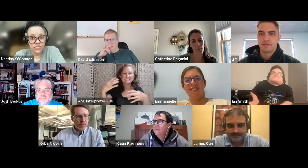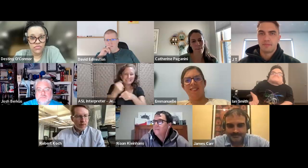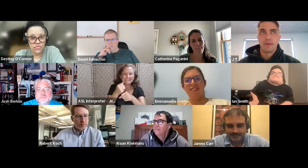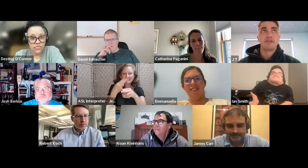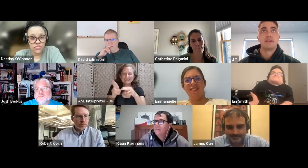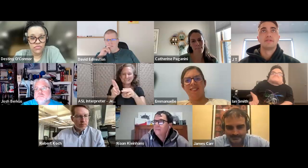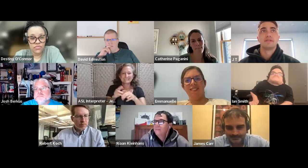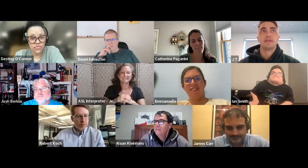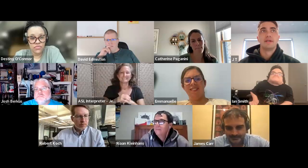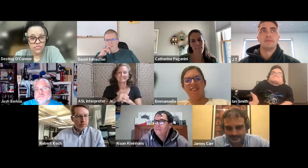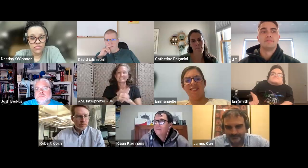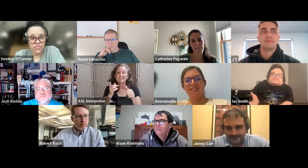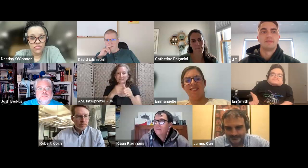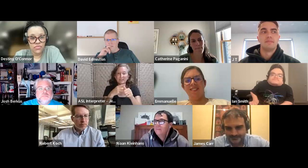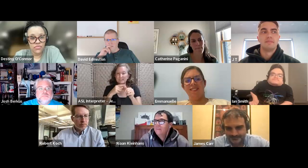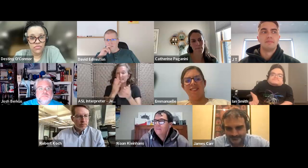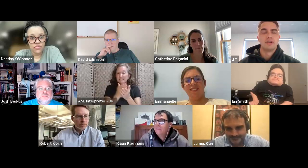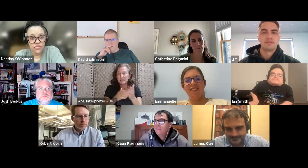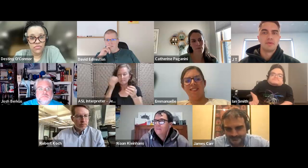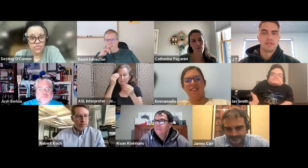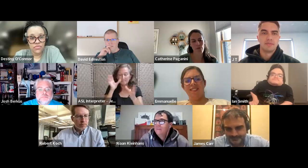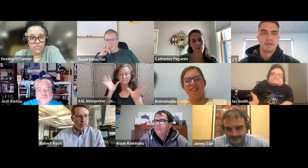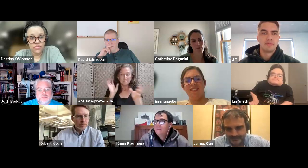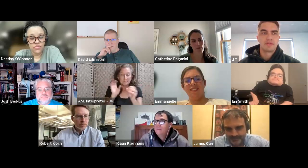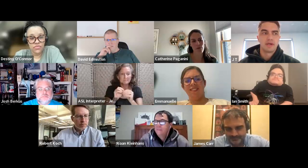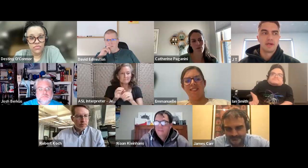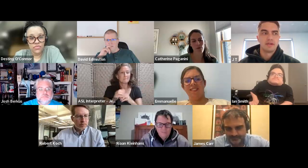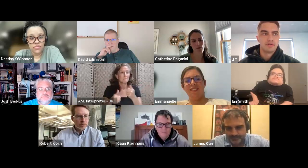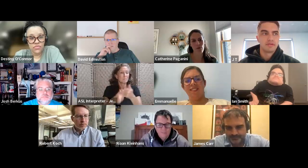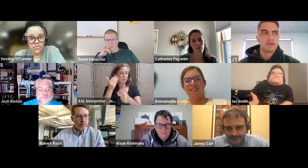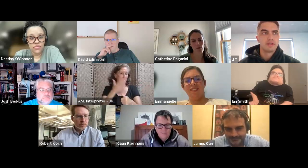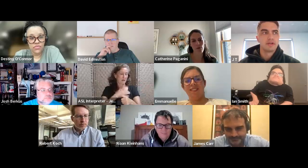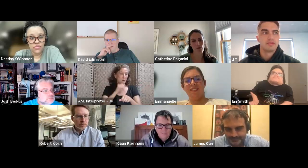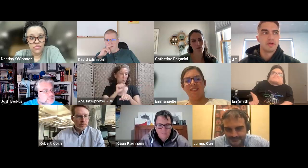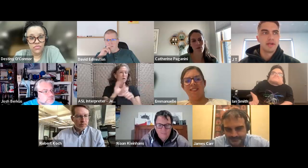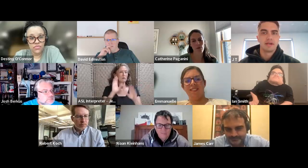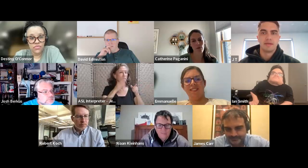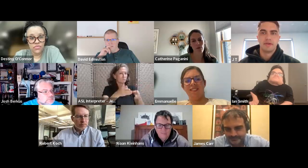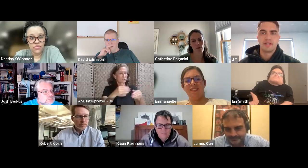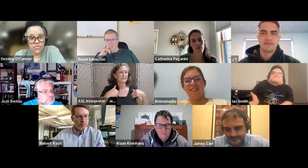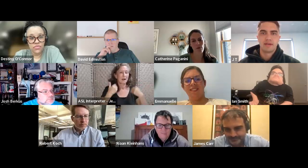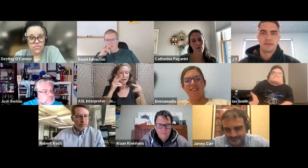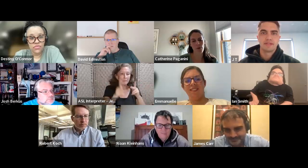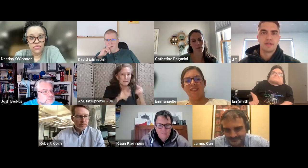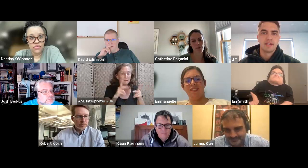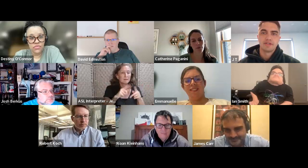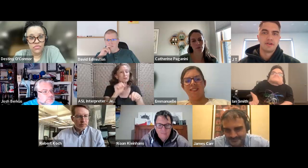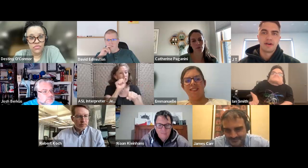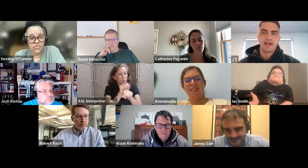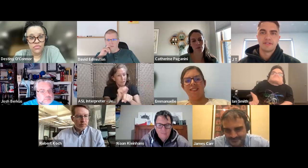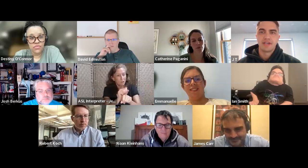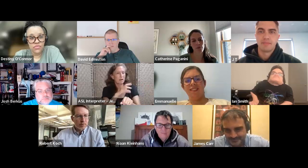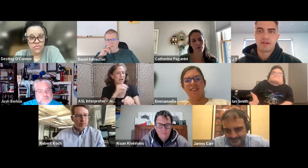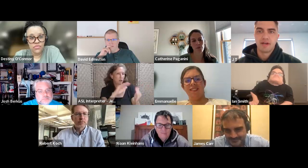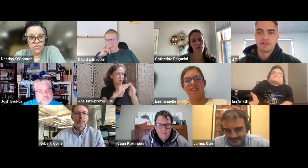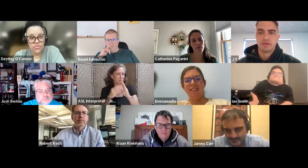bit of background. Most of my work has been with youth and career and community development. So I